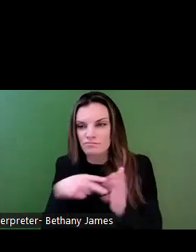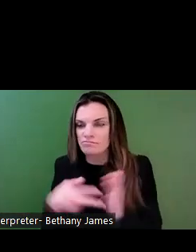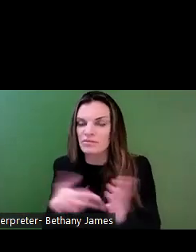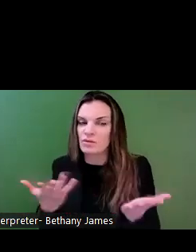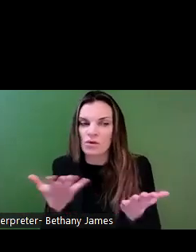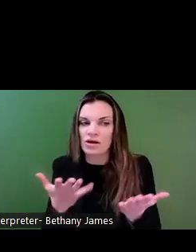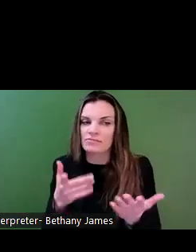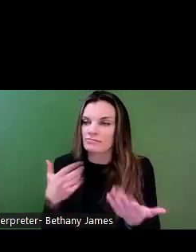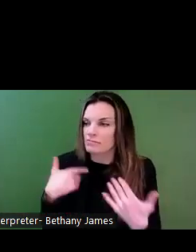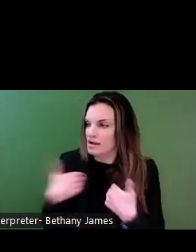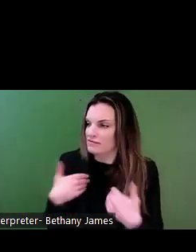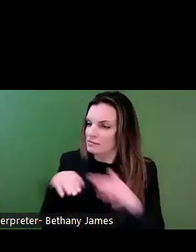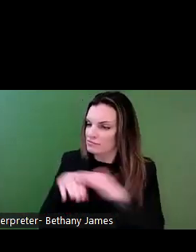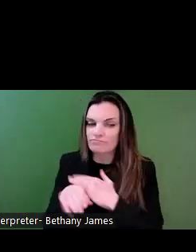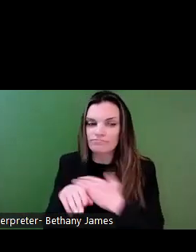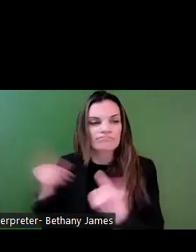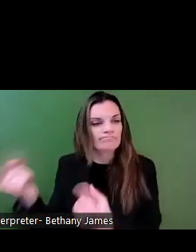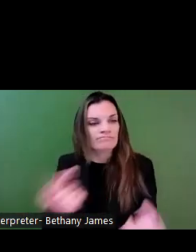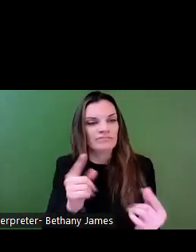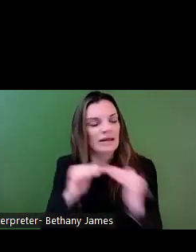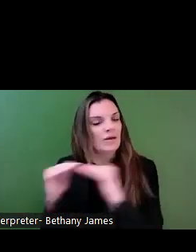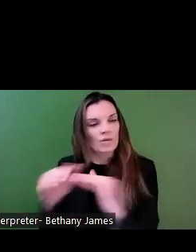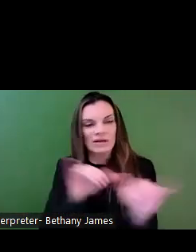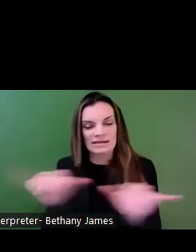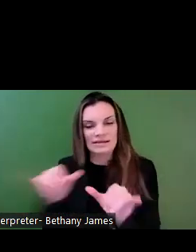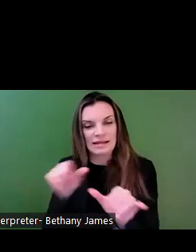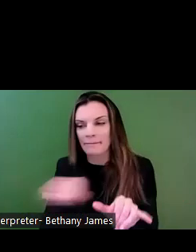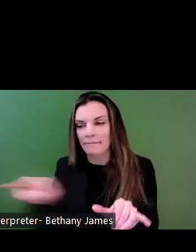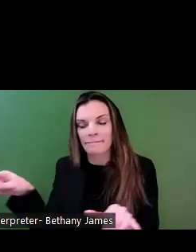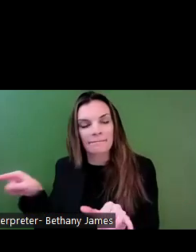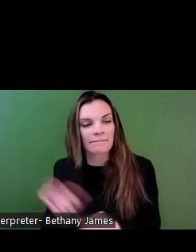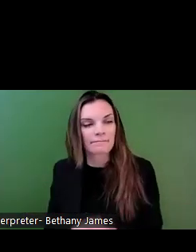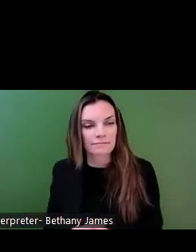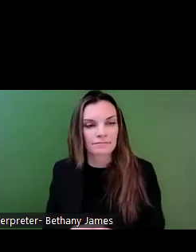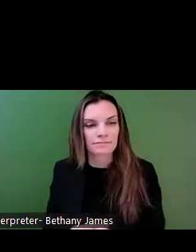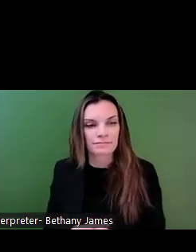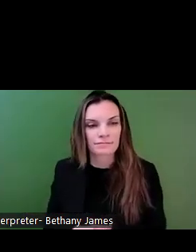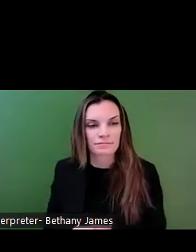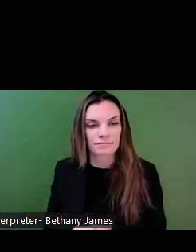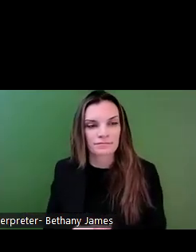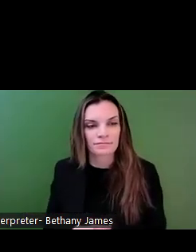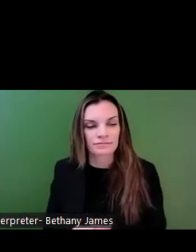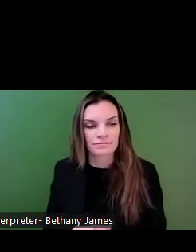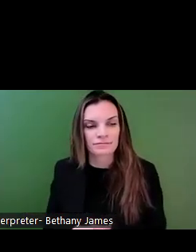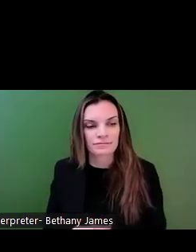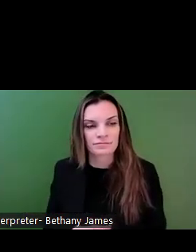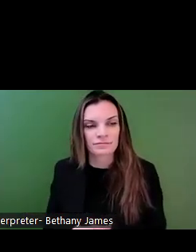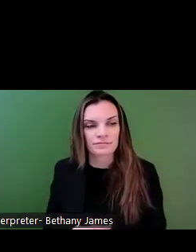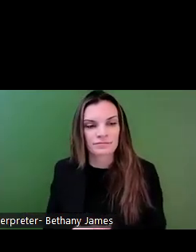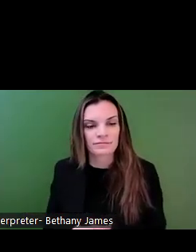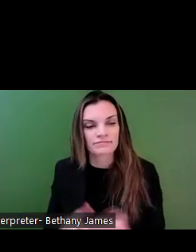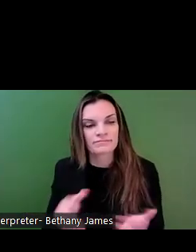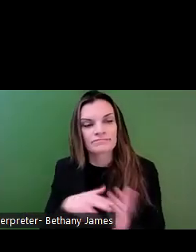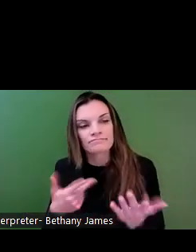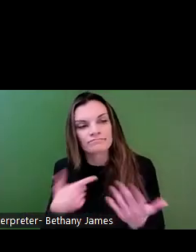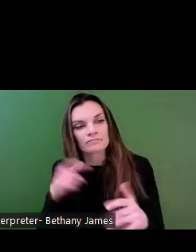benefits and privileges of employment equal to those enjoyed by employees without disabilities. Some examples of that include access to